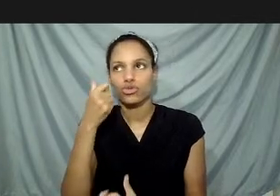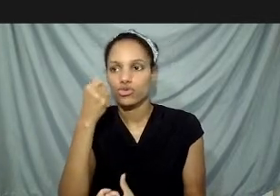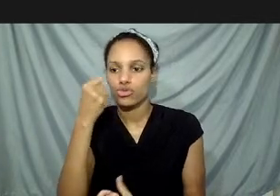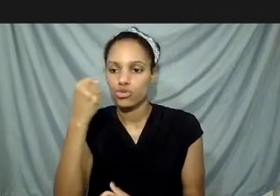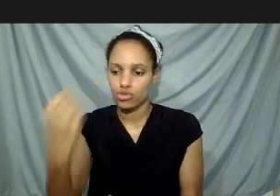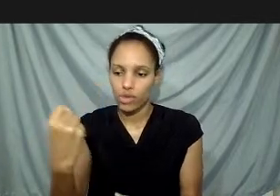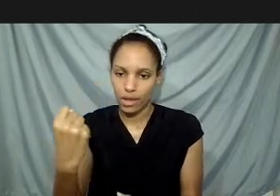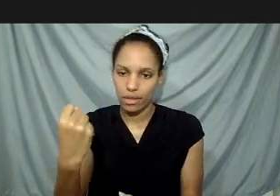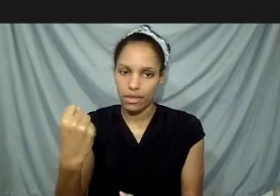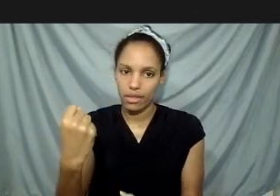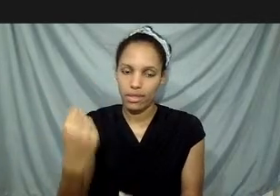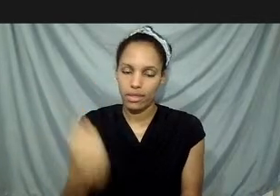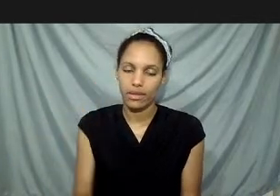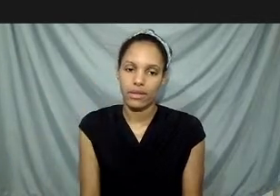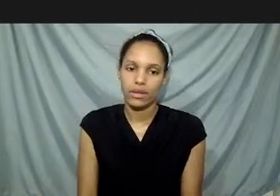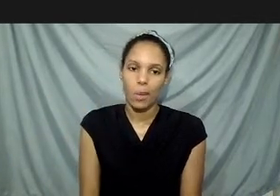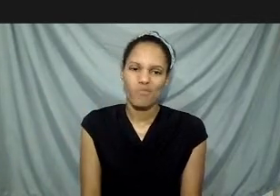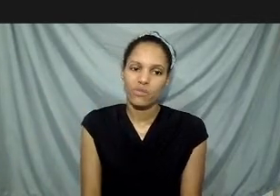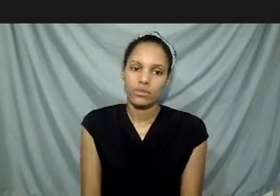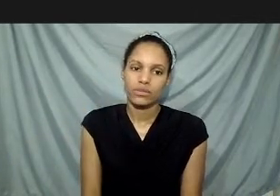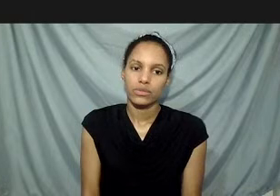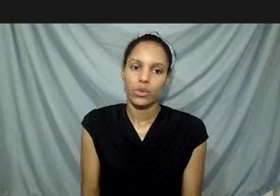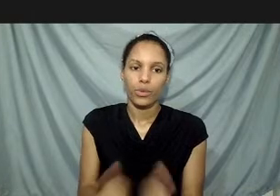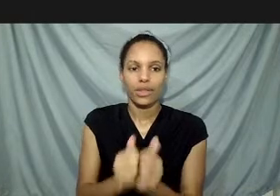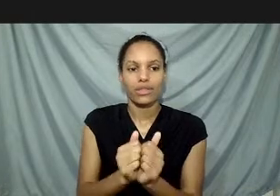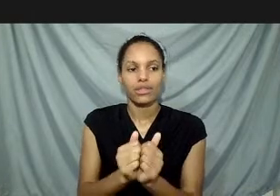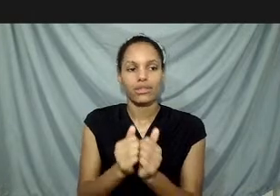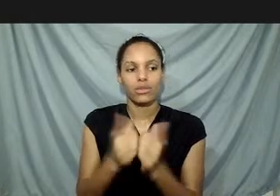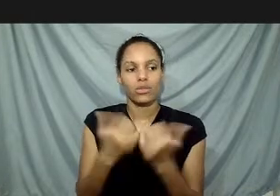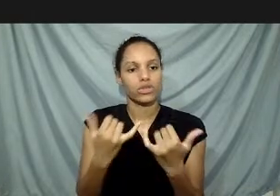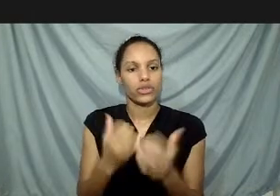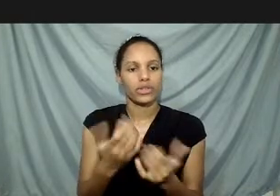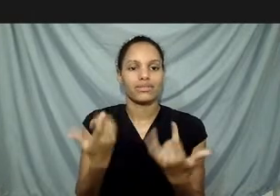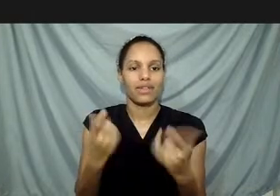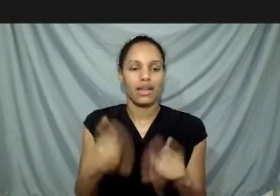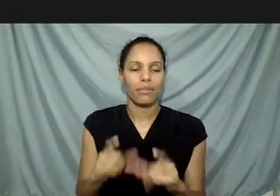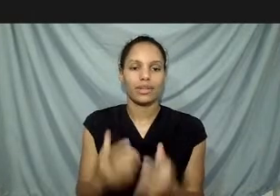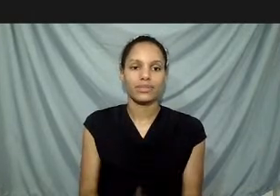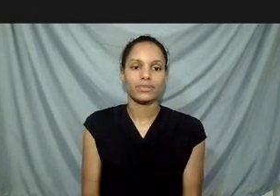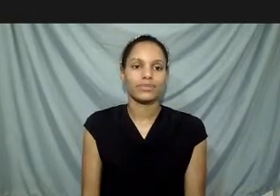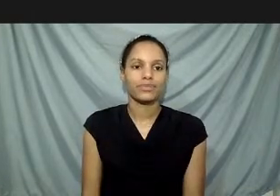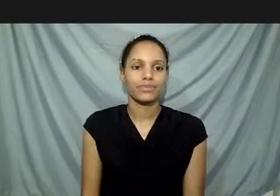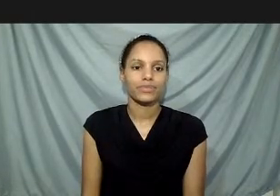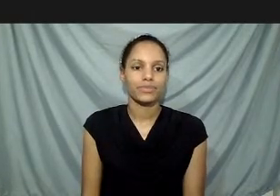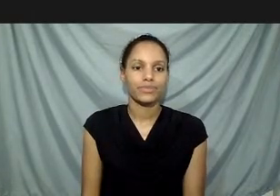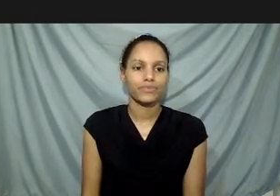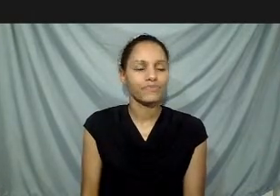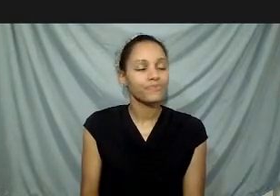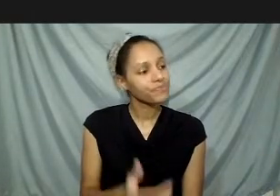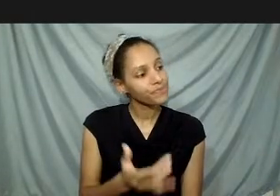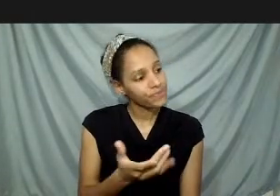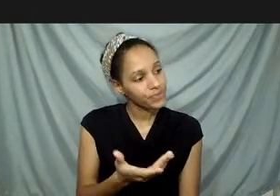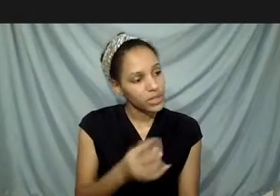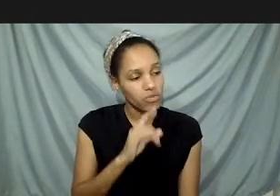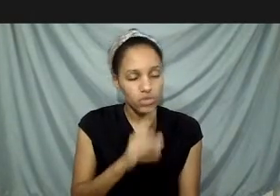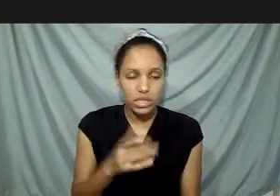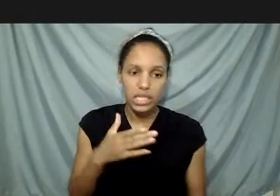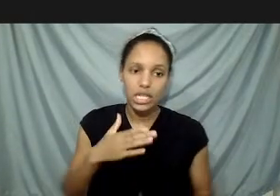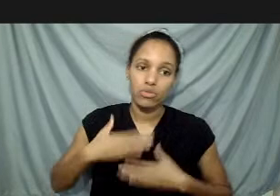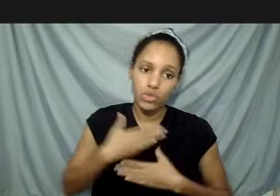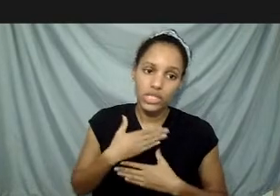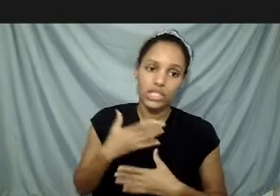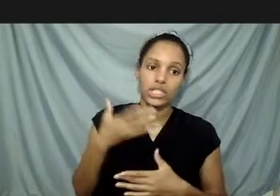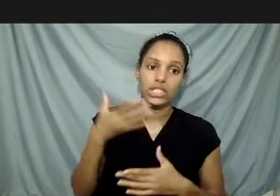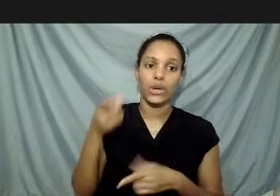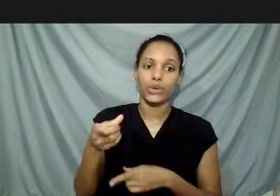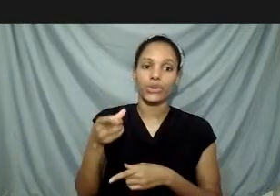unattached to what we're talking about, to what the reality is or the status is here. Yeah. That's why I just appreciate you opening the